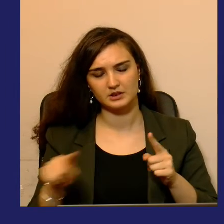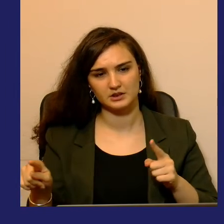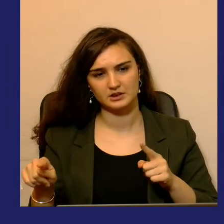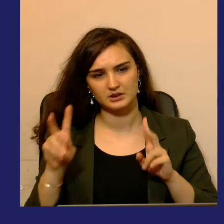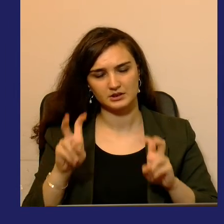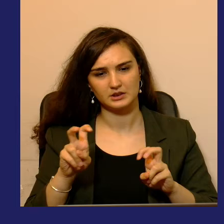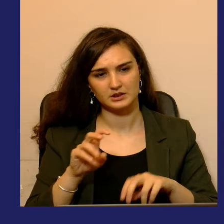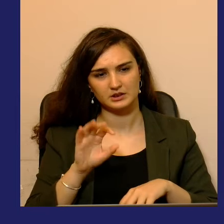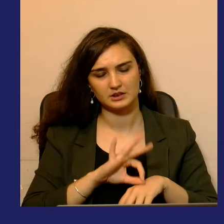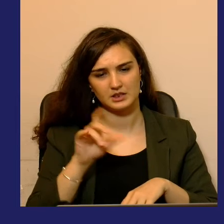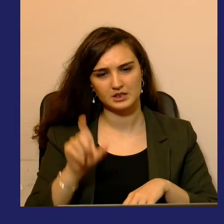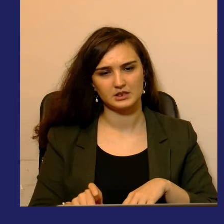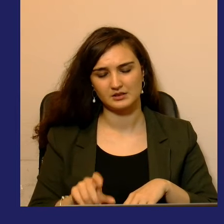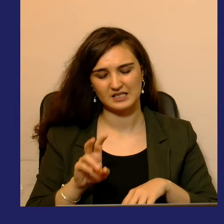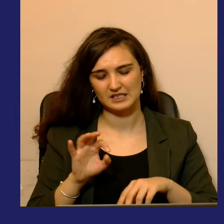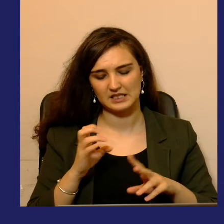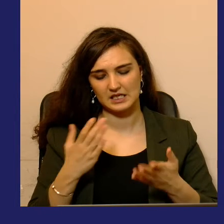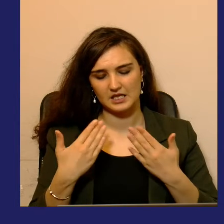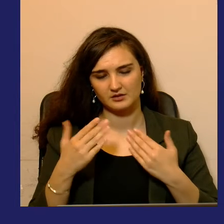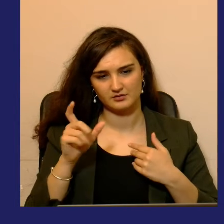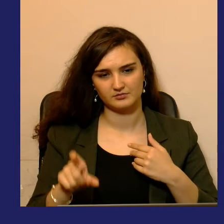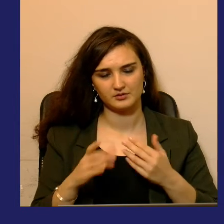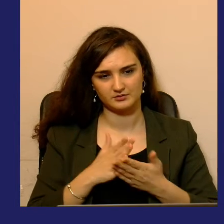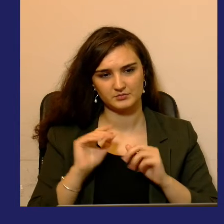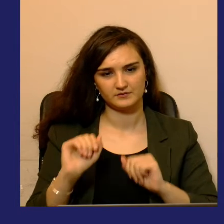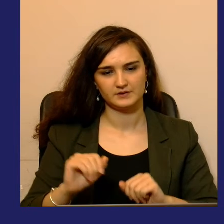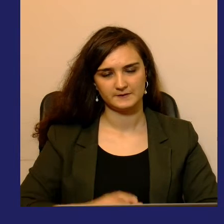Thank you. And your focus is mostly in,